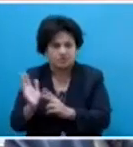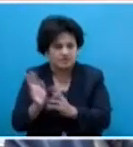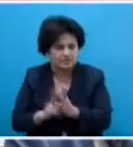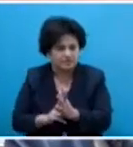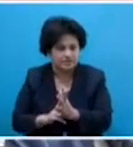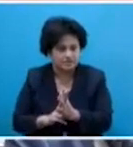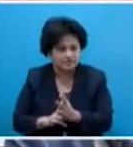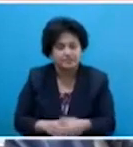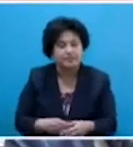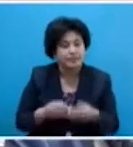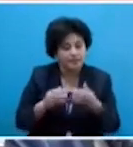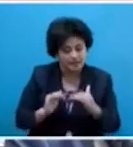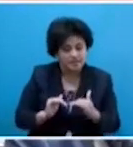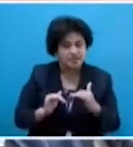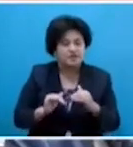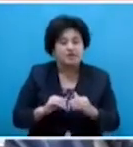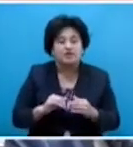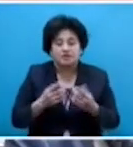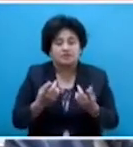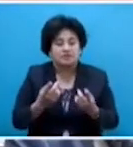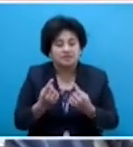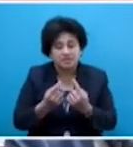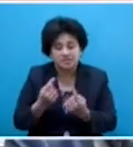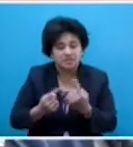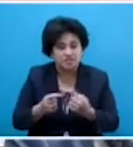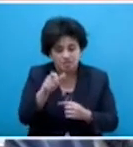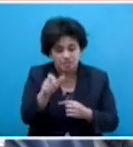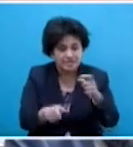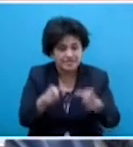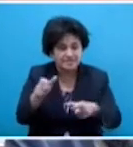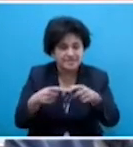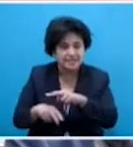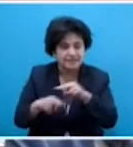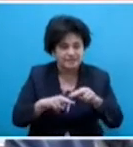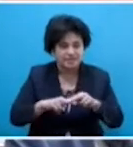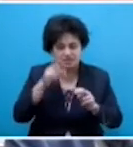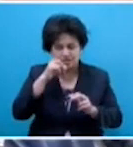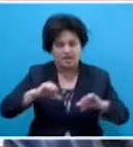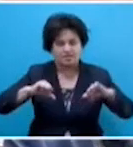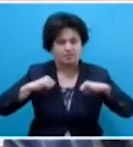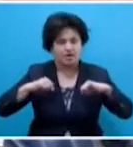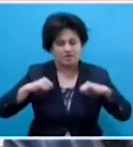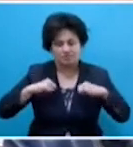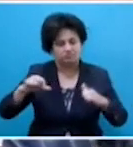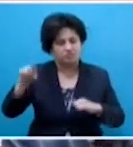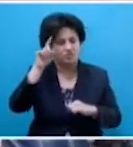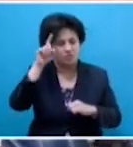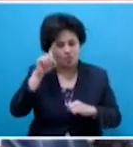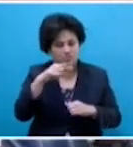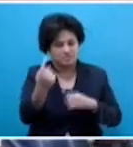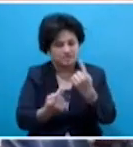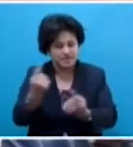every citizen of our beloved country can proudly call themselves Fijians. The name is universal,